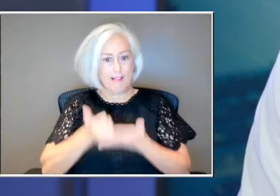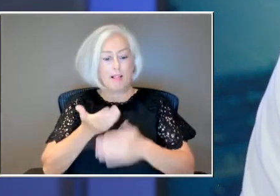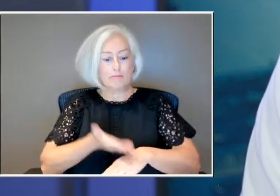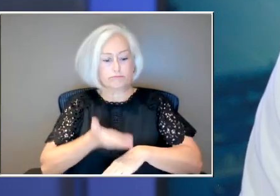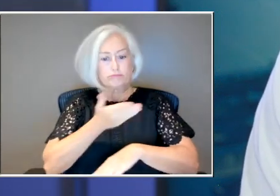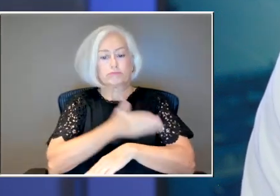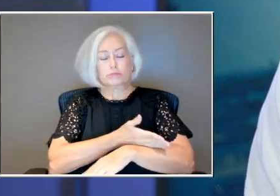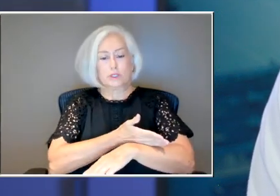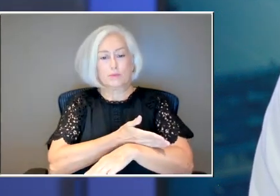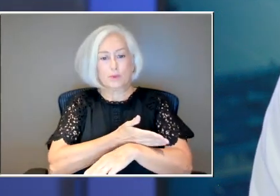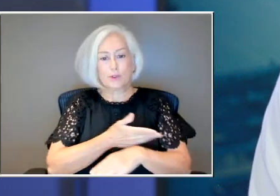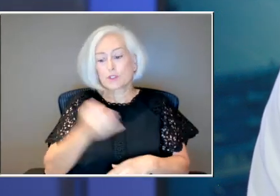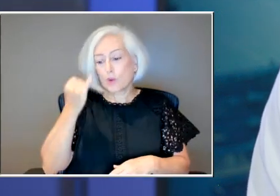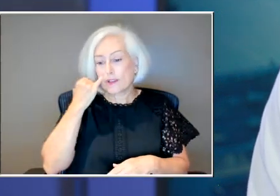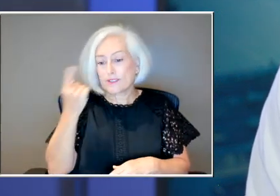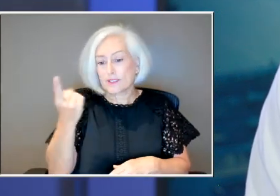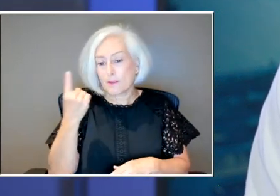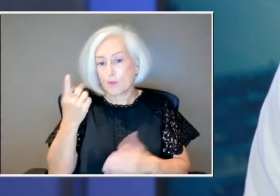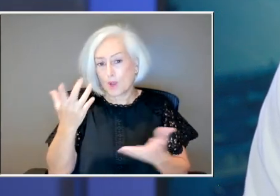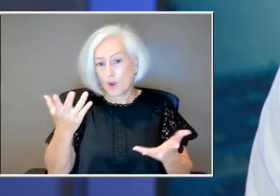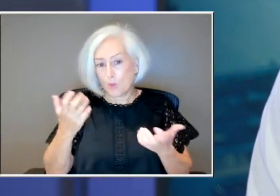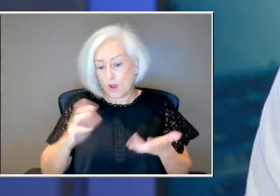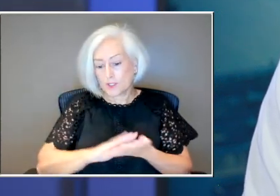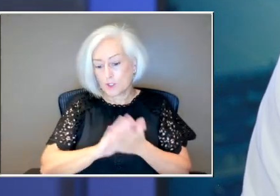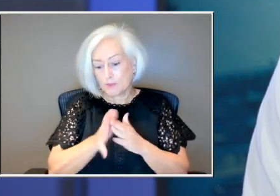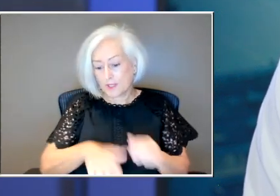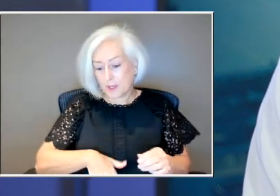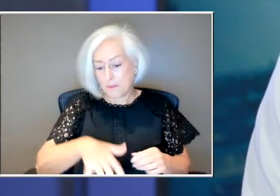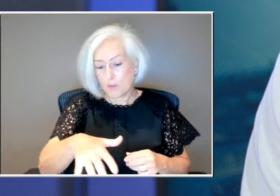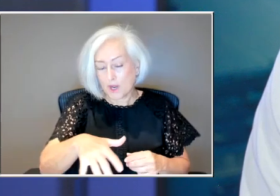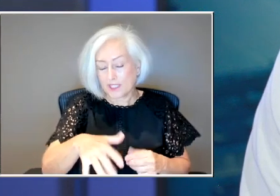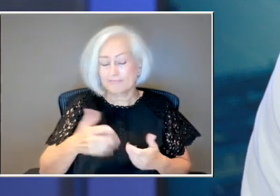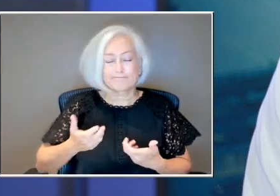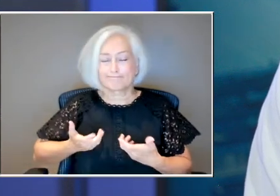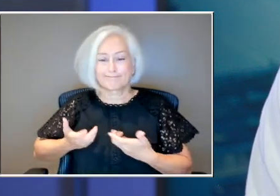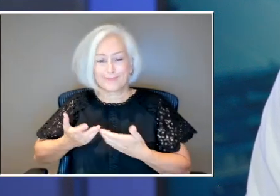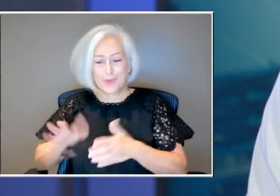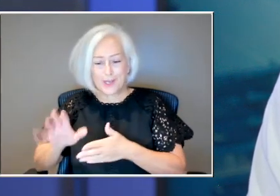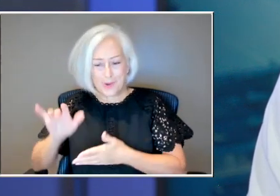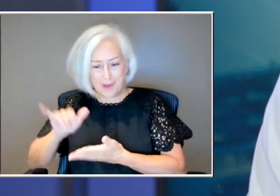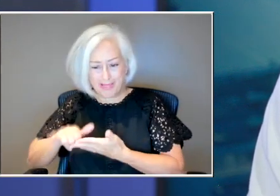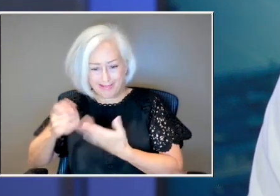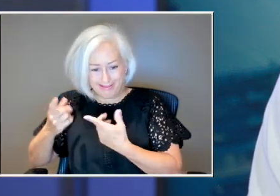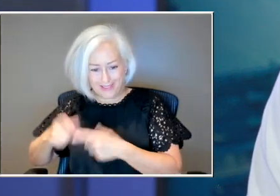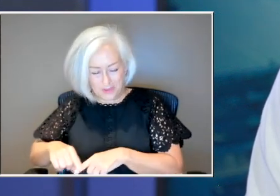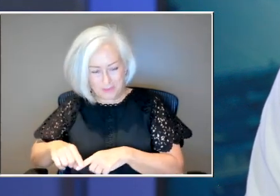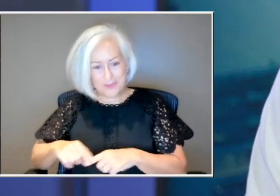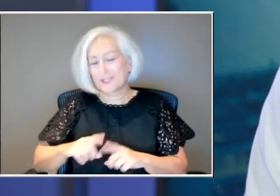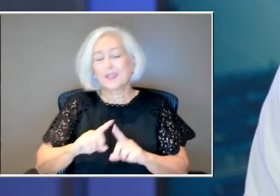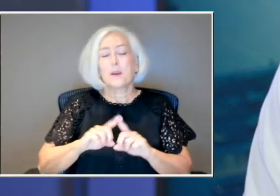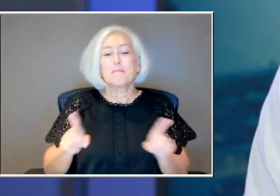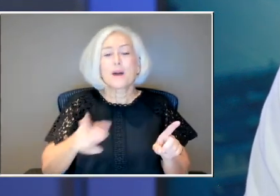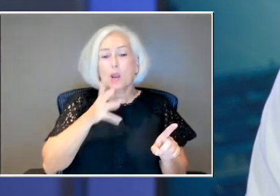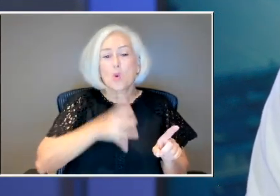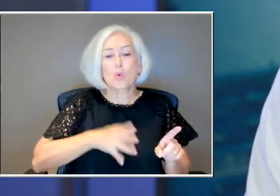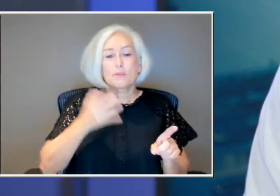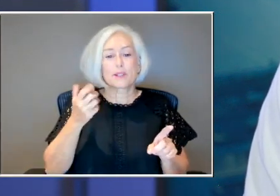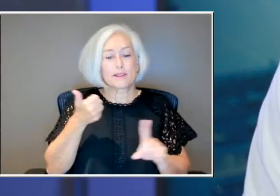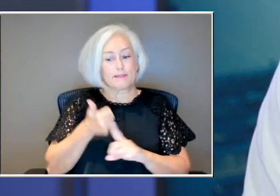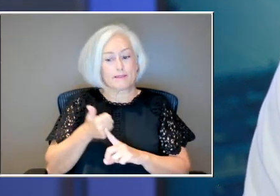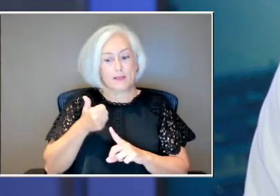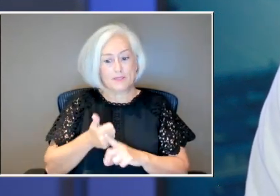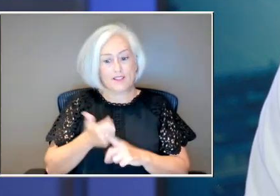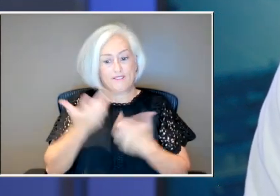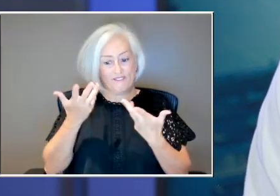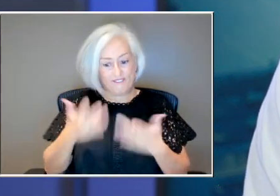is desiring to become pregnant, that's not a consideration. But for women who have completed their family